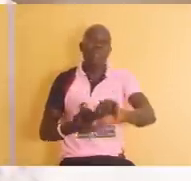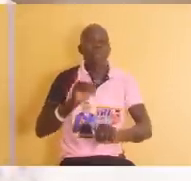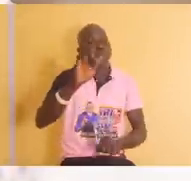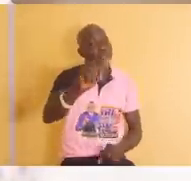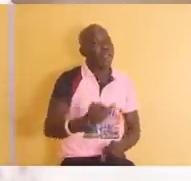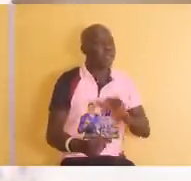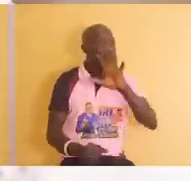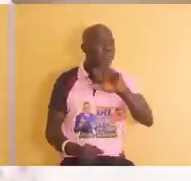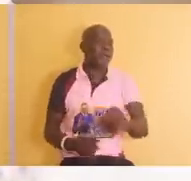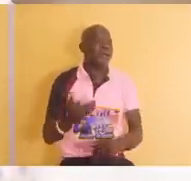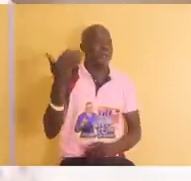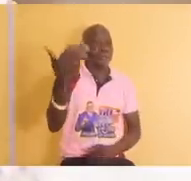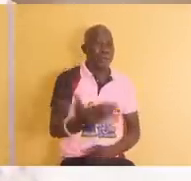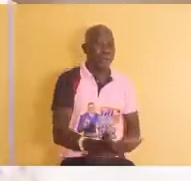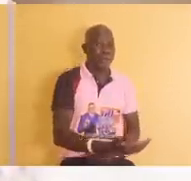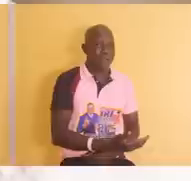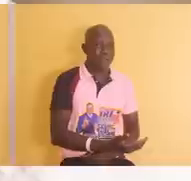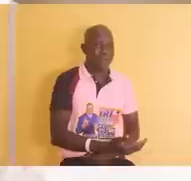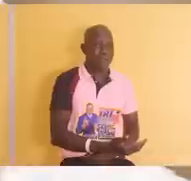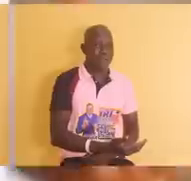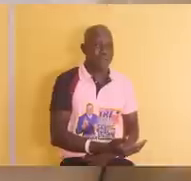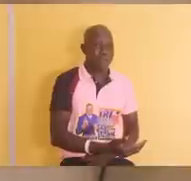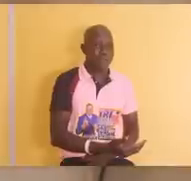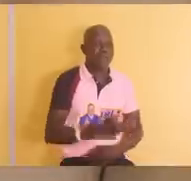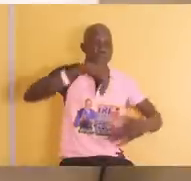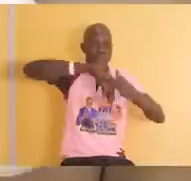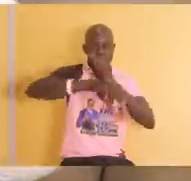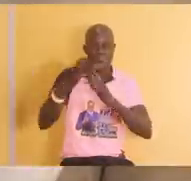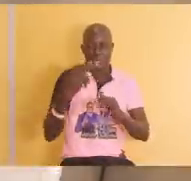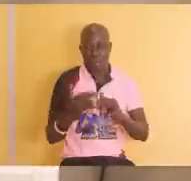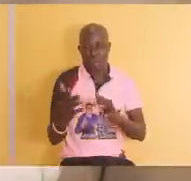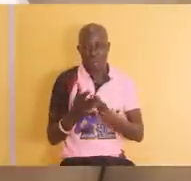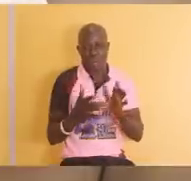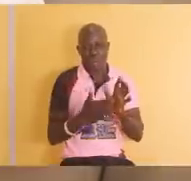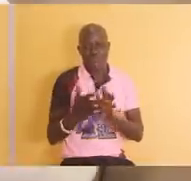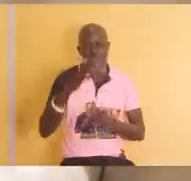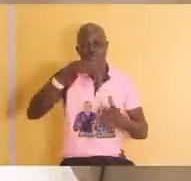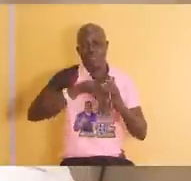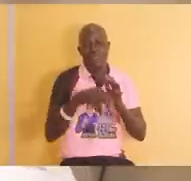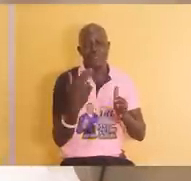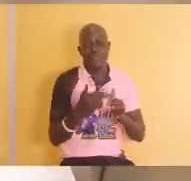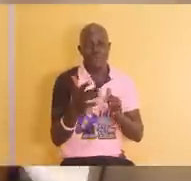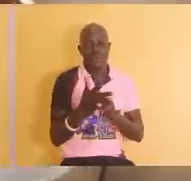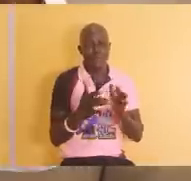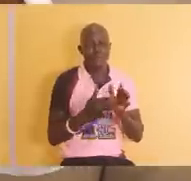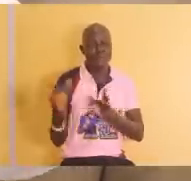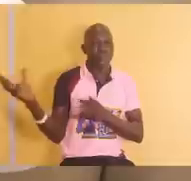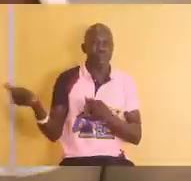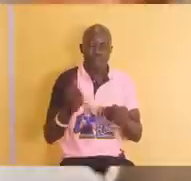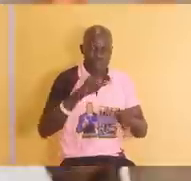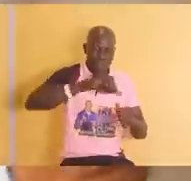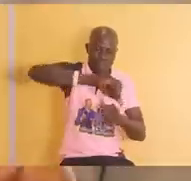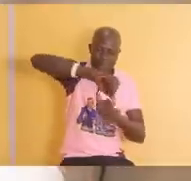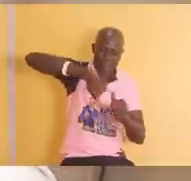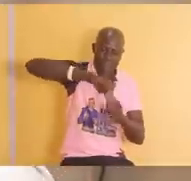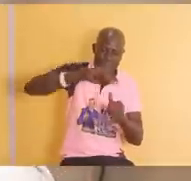mi o pe ma bo bari ada o se ni la voix mateli gbe oro ya ti apere